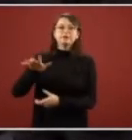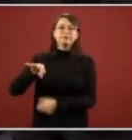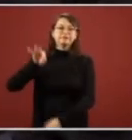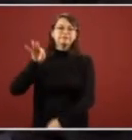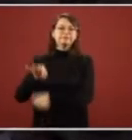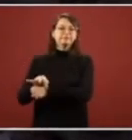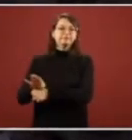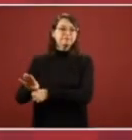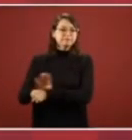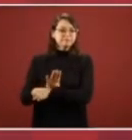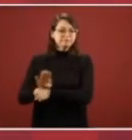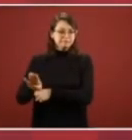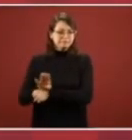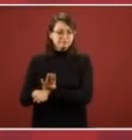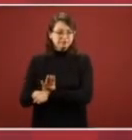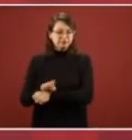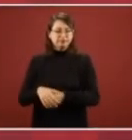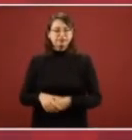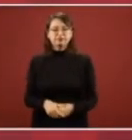Se